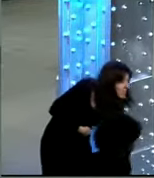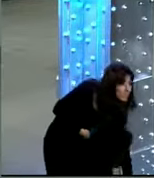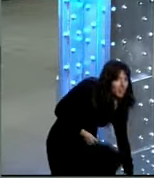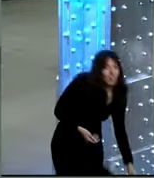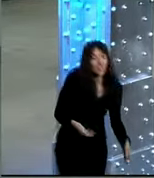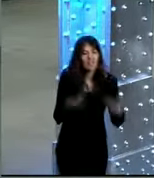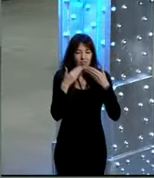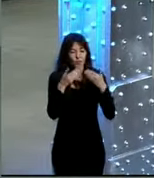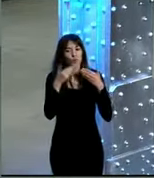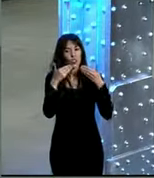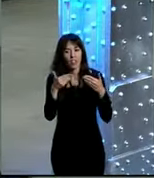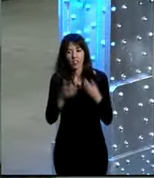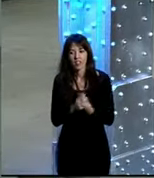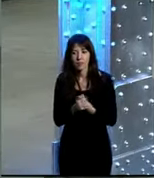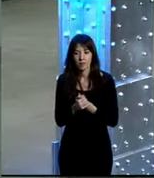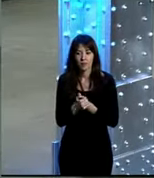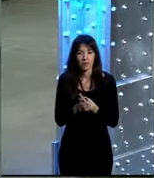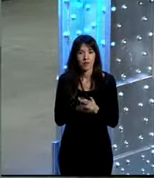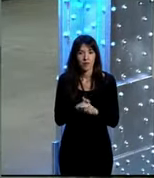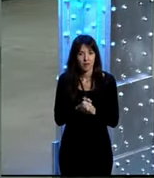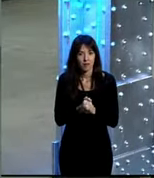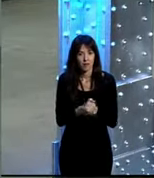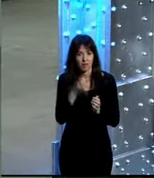No microphone, sorry.